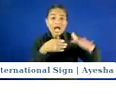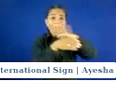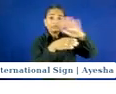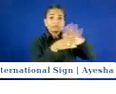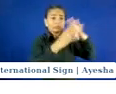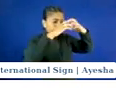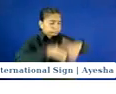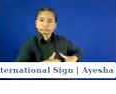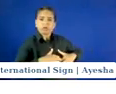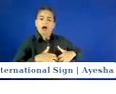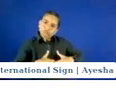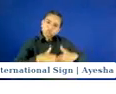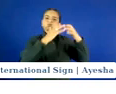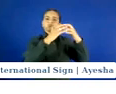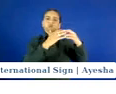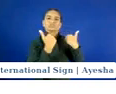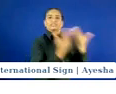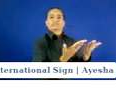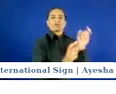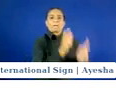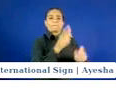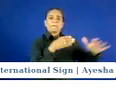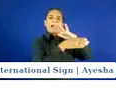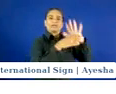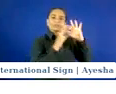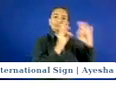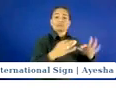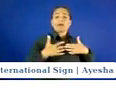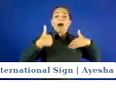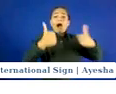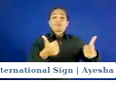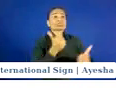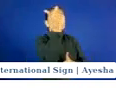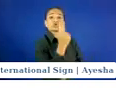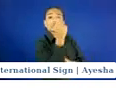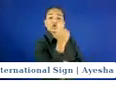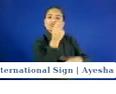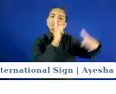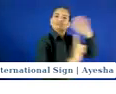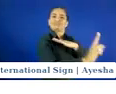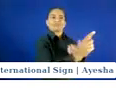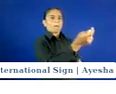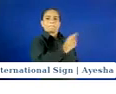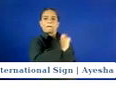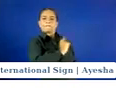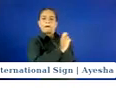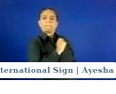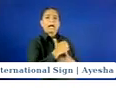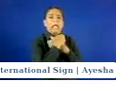So without further ado, I would leave some of the concrete examples to